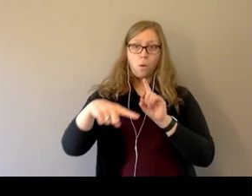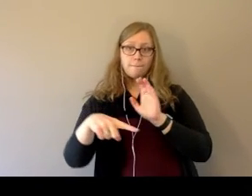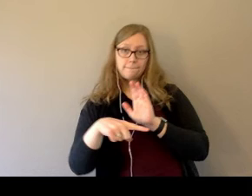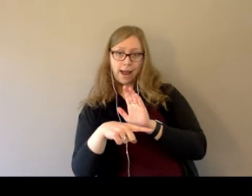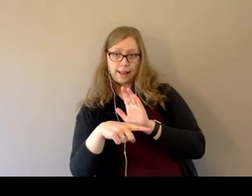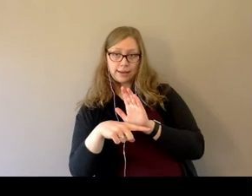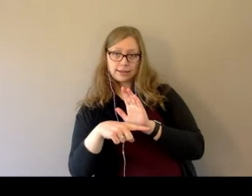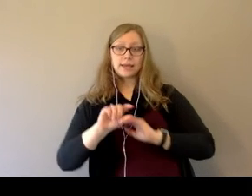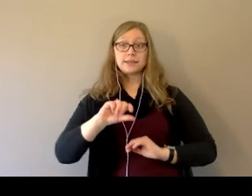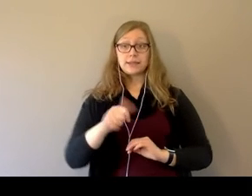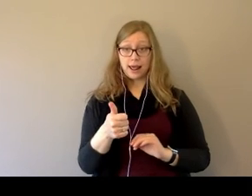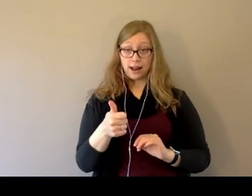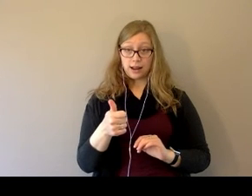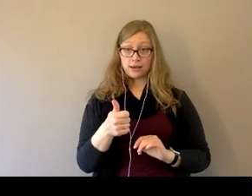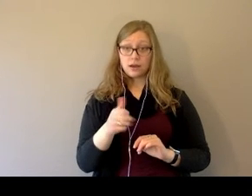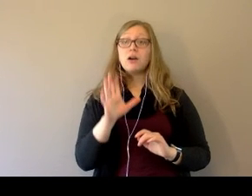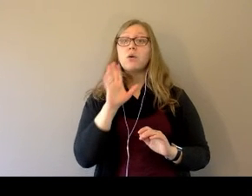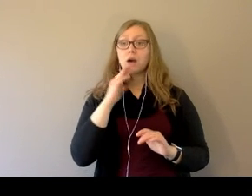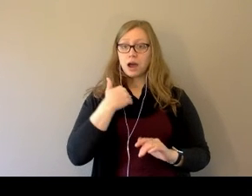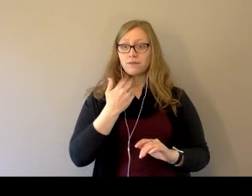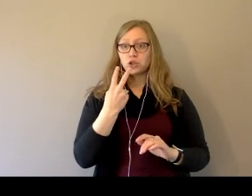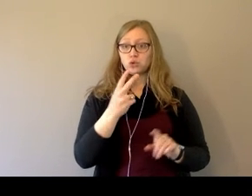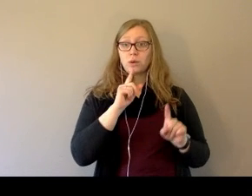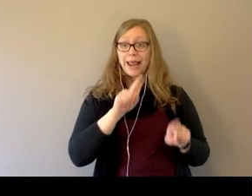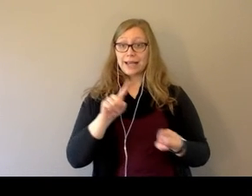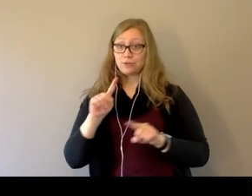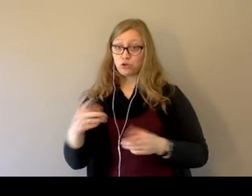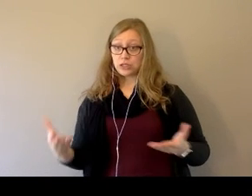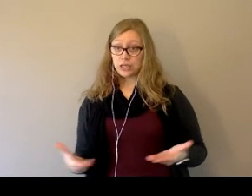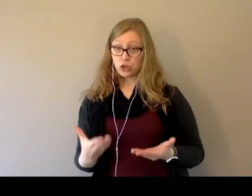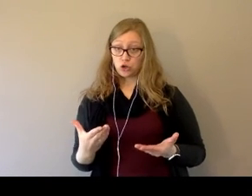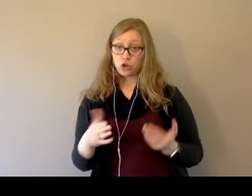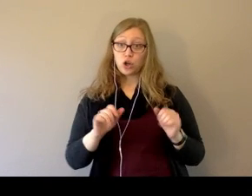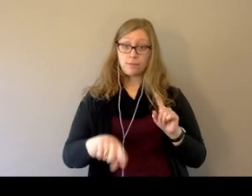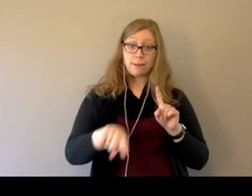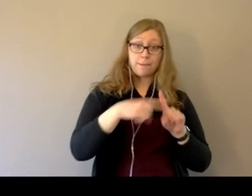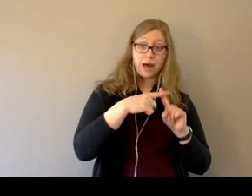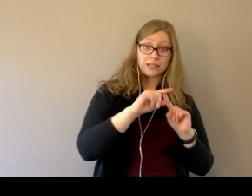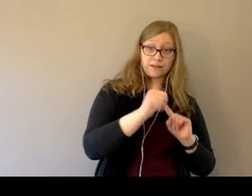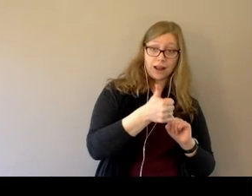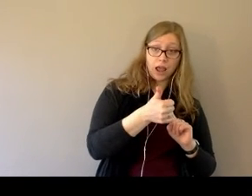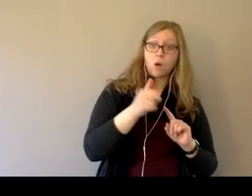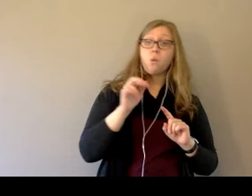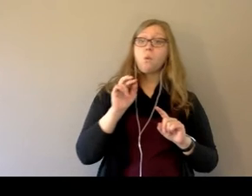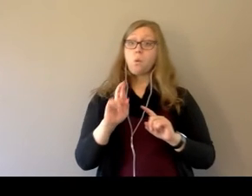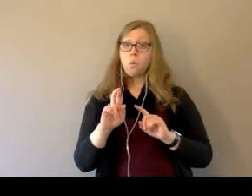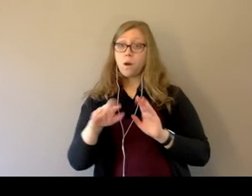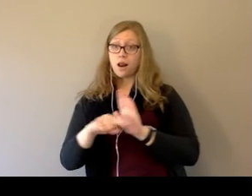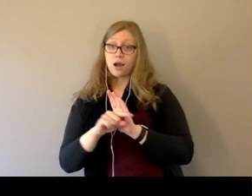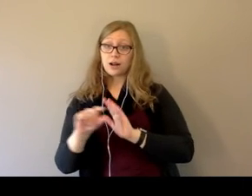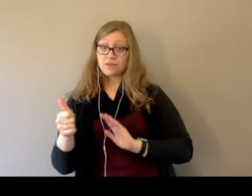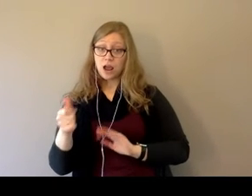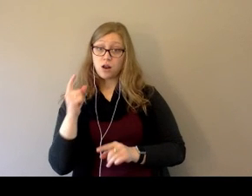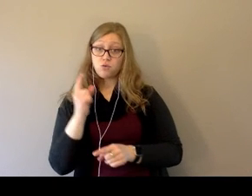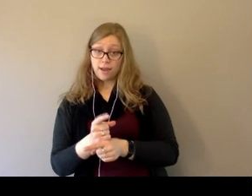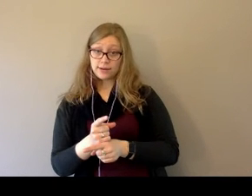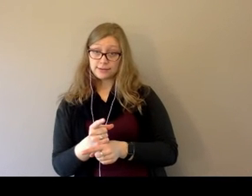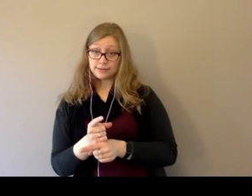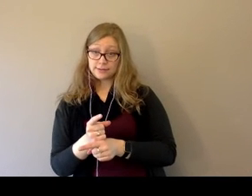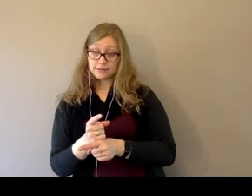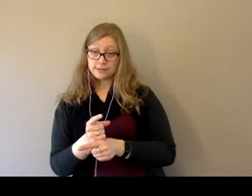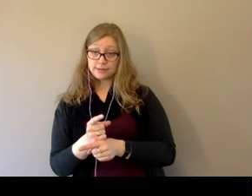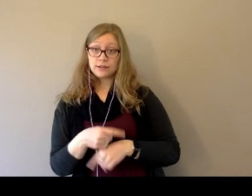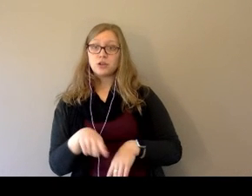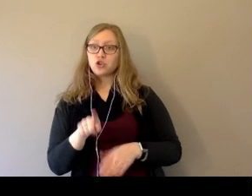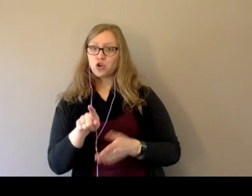be two answers to the square root of 100. There could be positive 10 or negative 10. So make sure in your notes that you